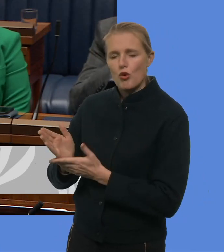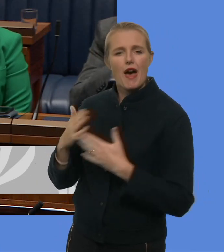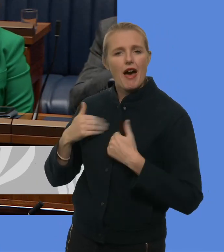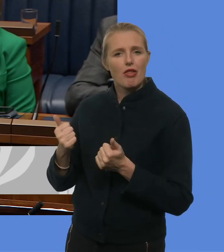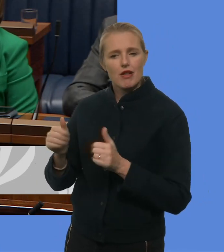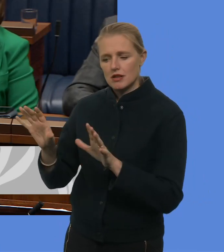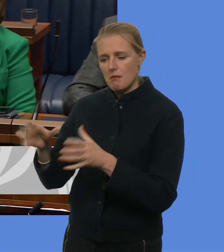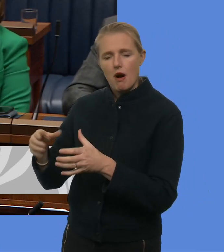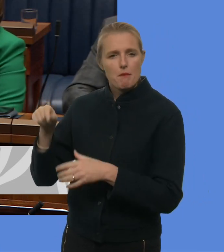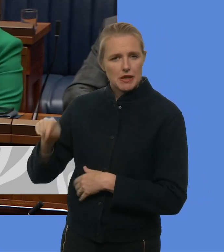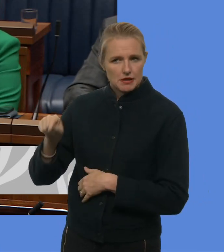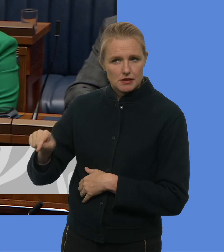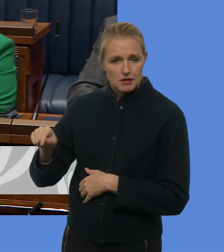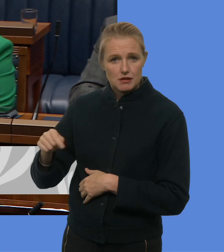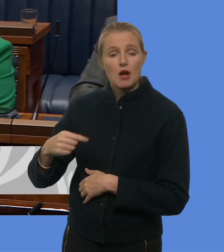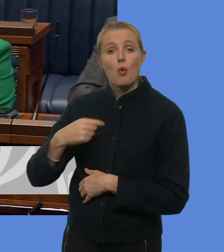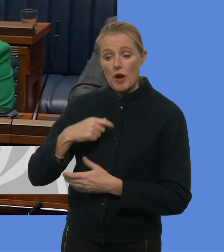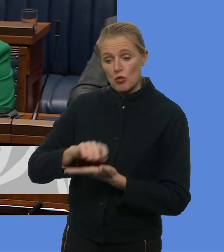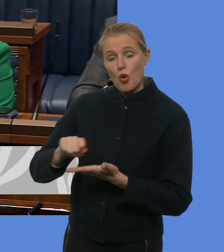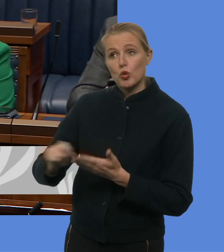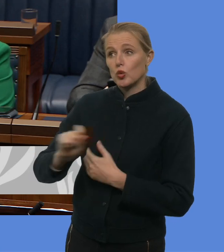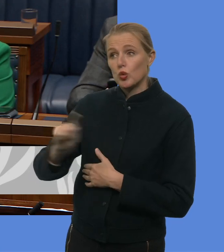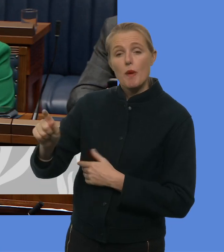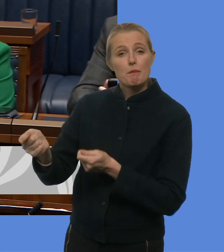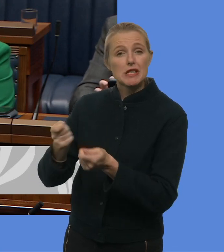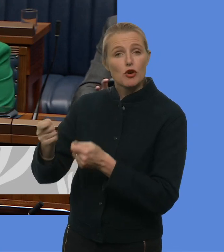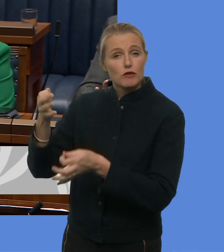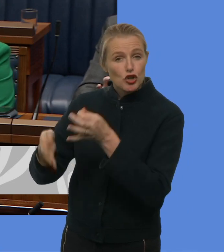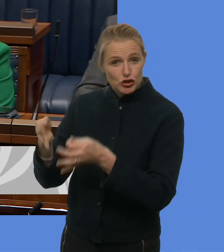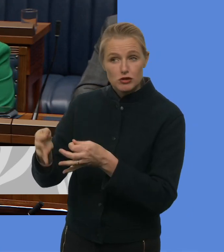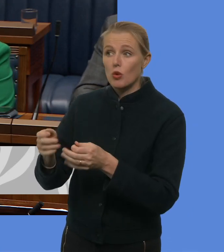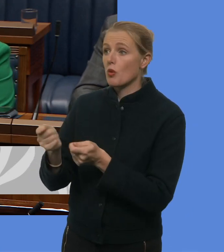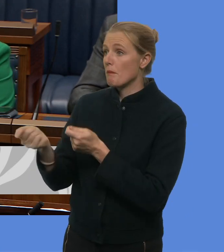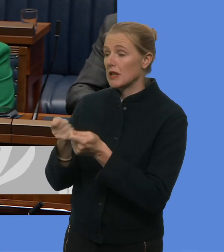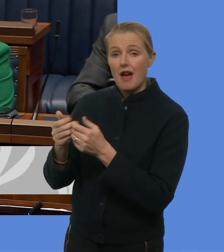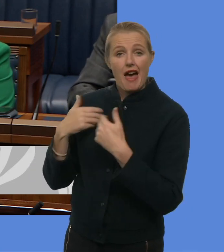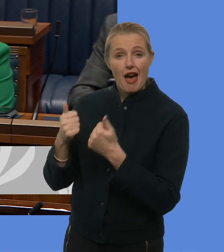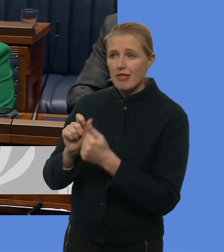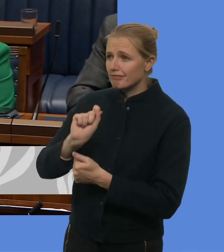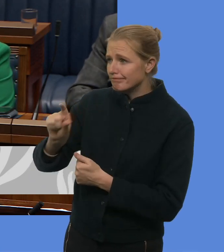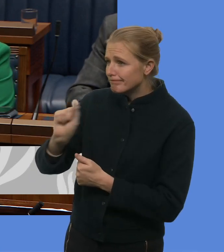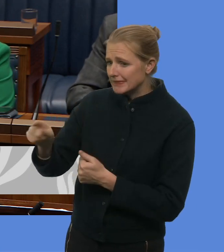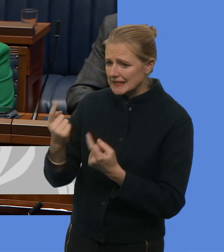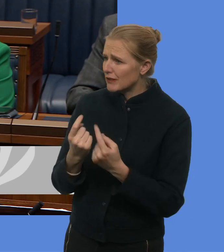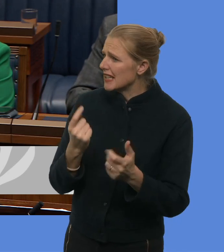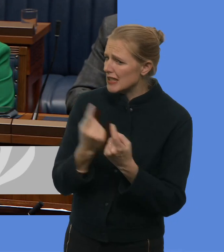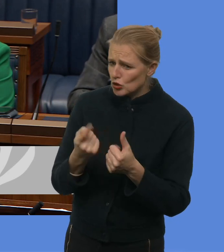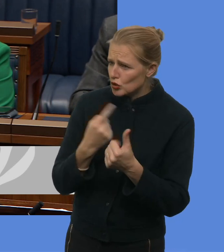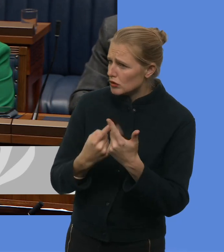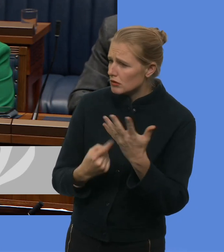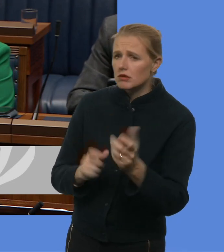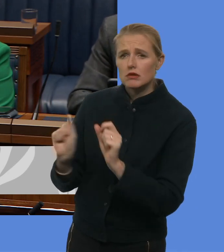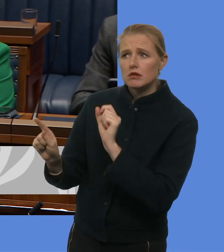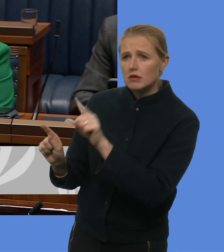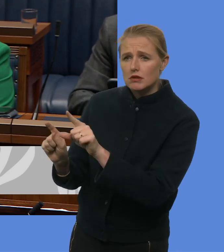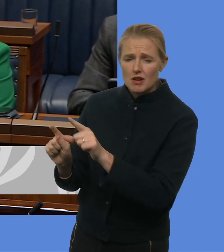Department, but we did write, as indicated, to the Minister of Justice and the Minister of Health to pick up a number of those issues, and I have to say, quite frankly,